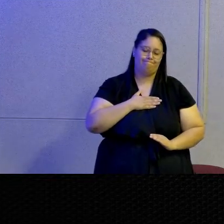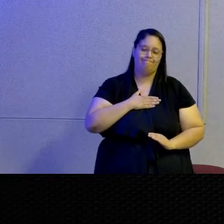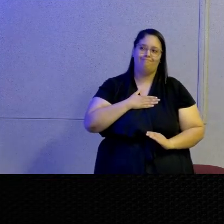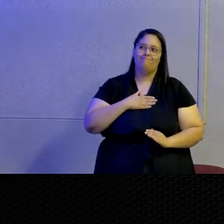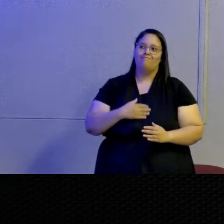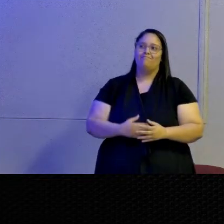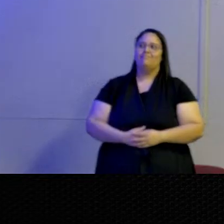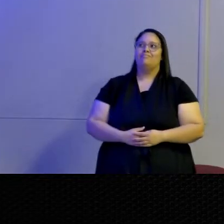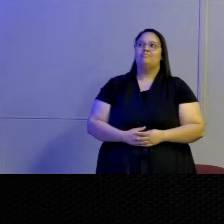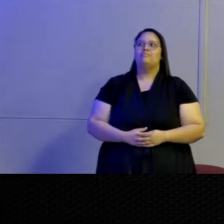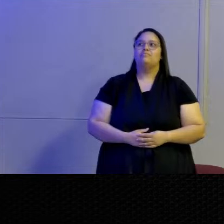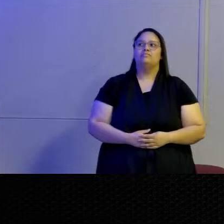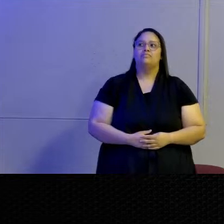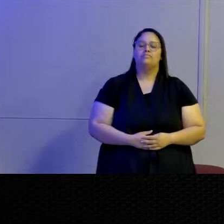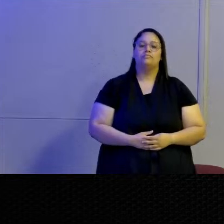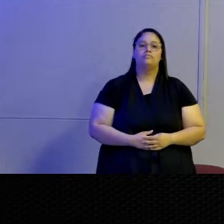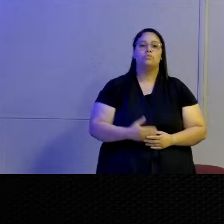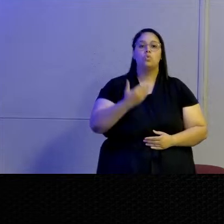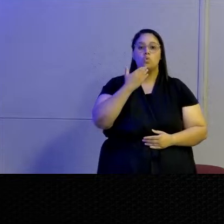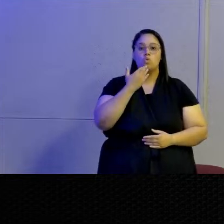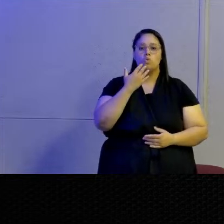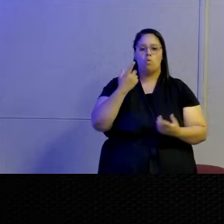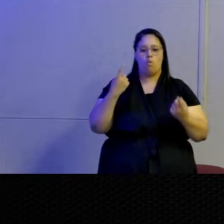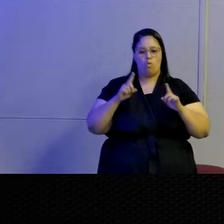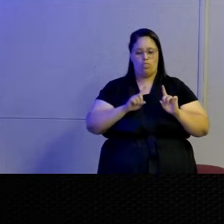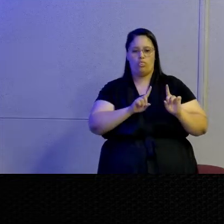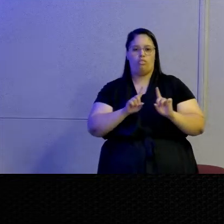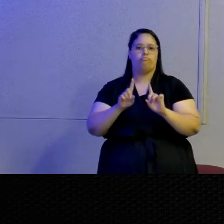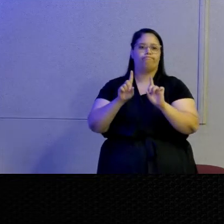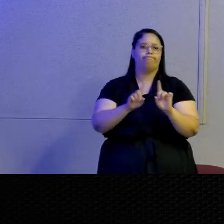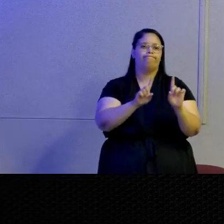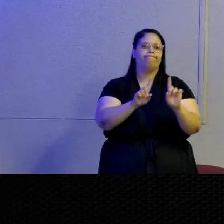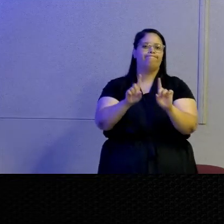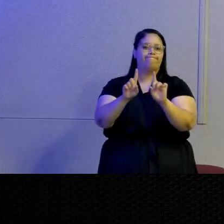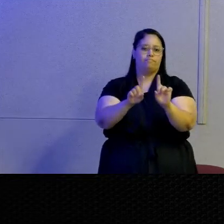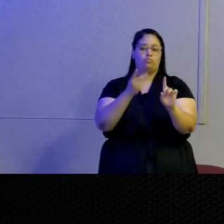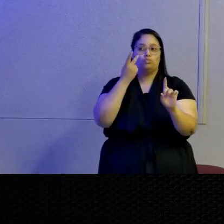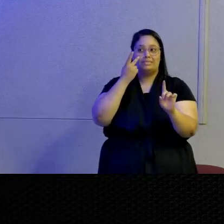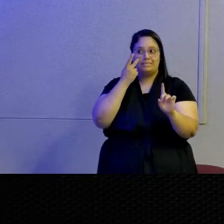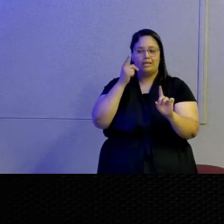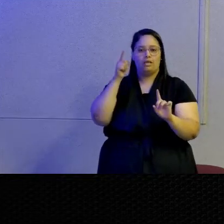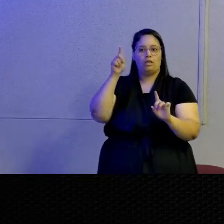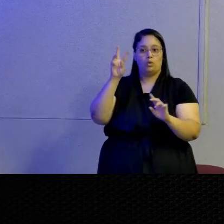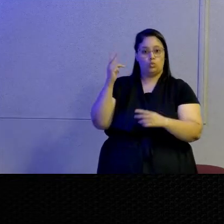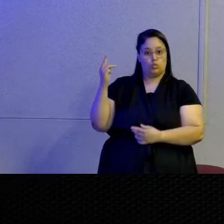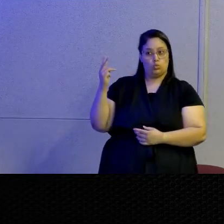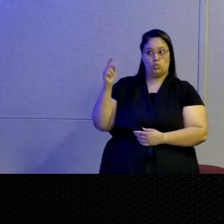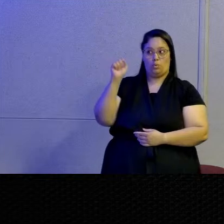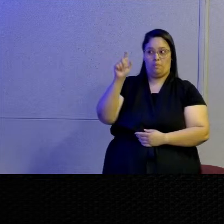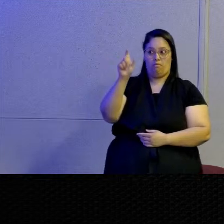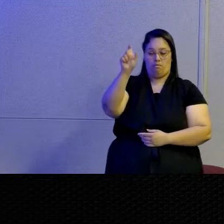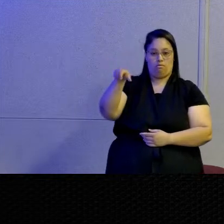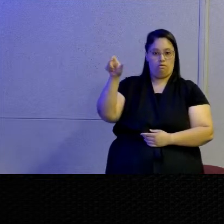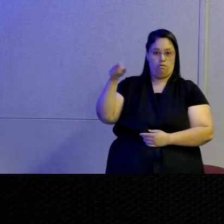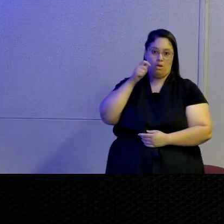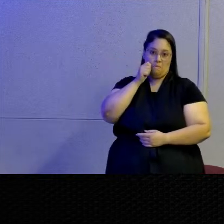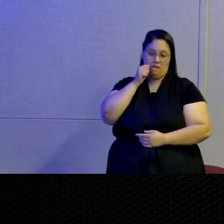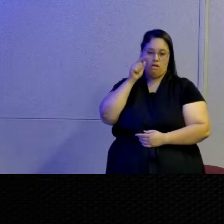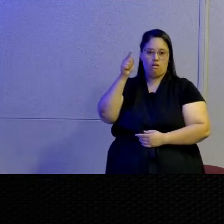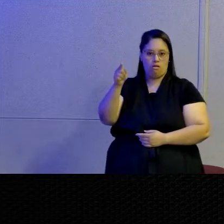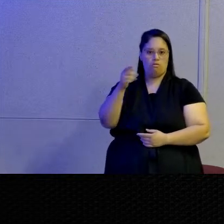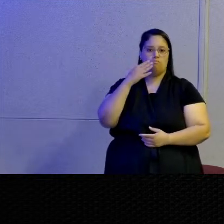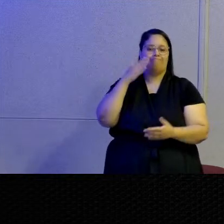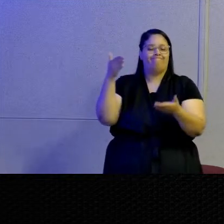And those who have been with us along the journey, you will see that these two gentlemen who have